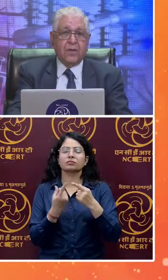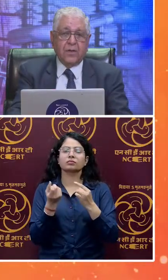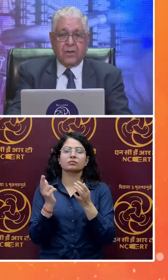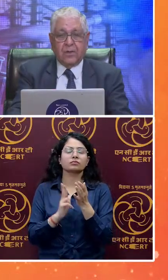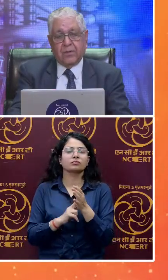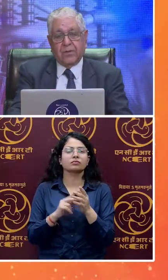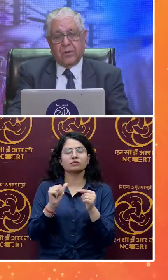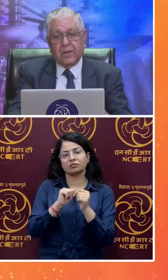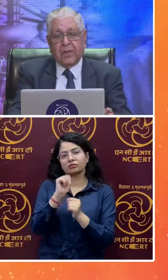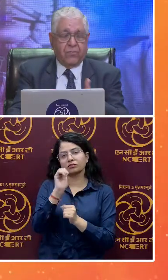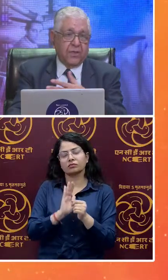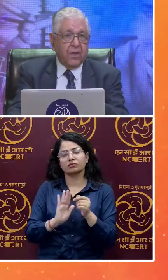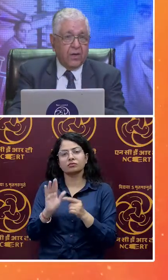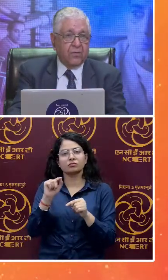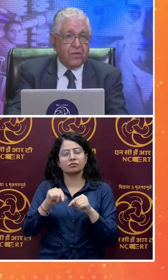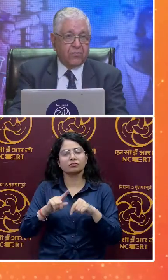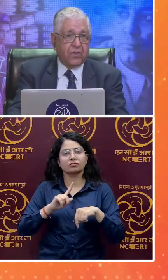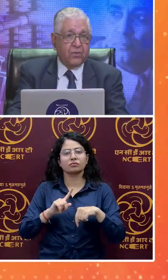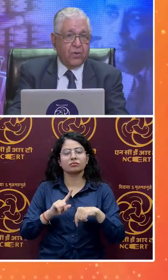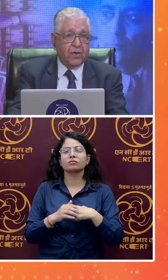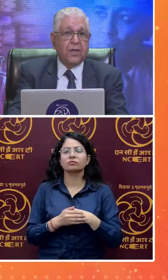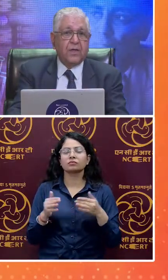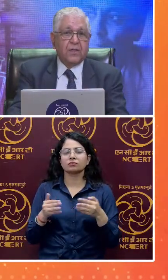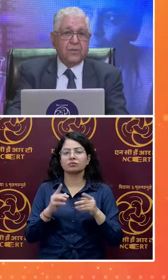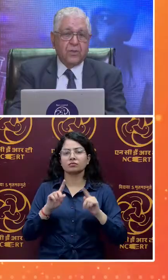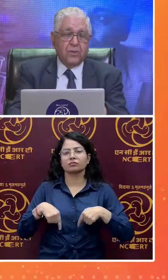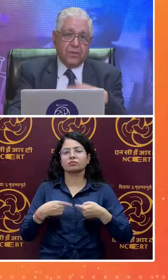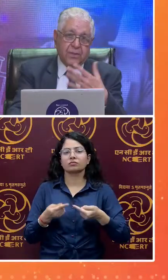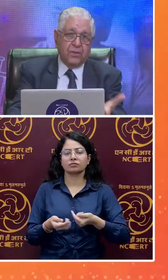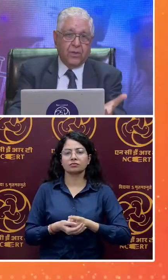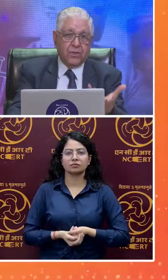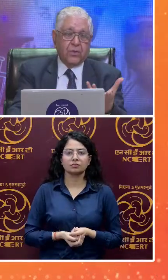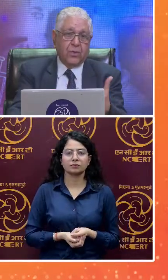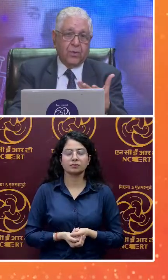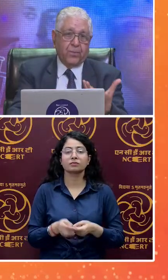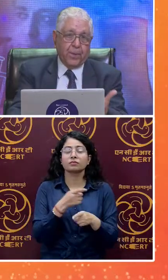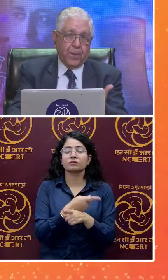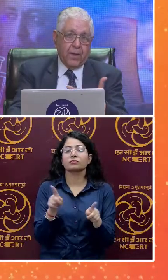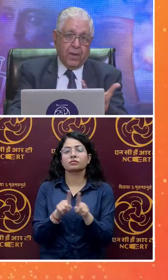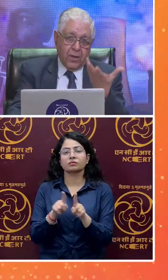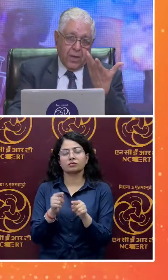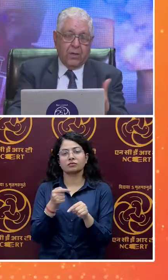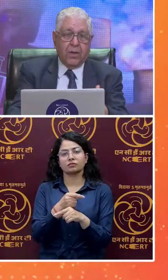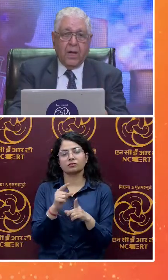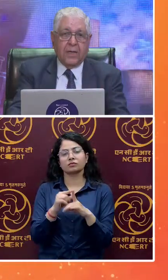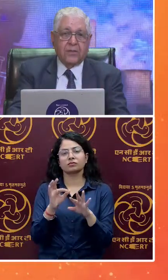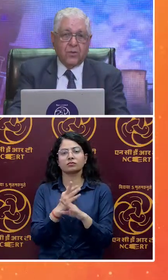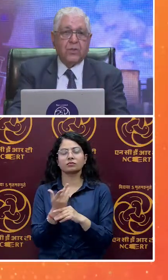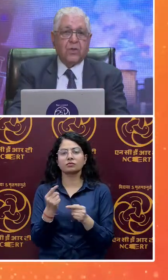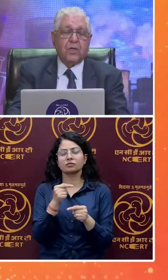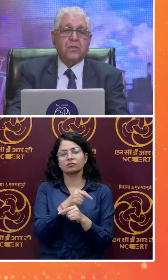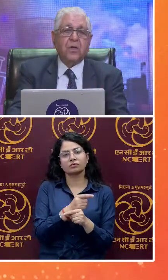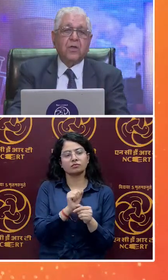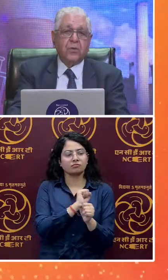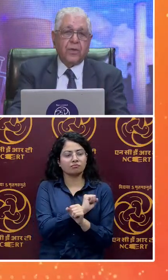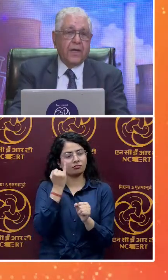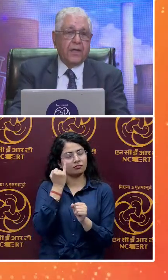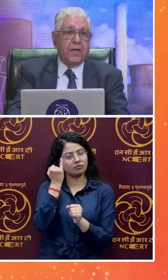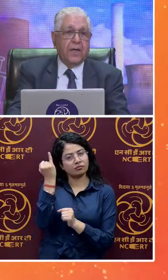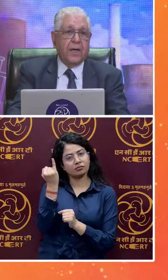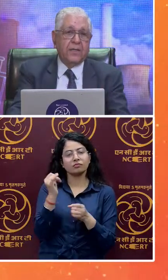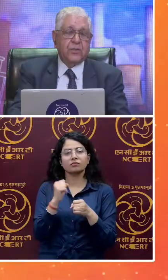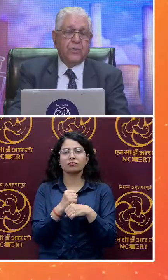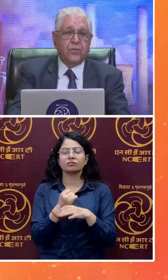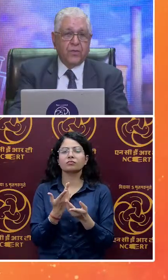India after the war. So, he also had his own thoughts to